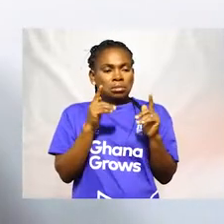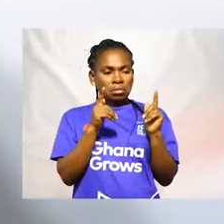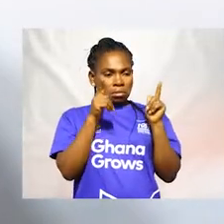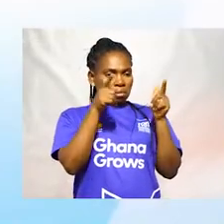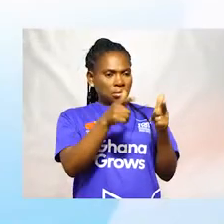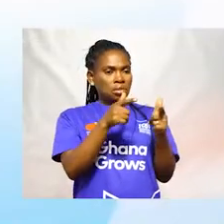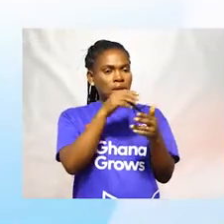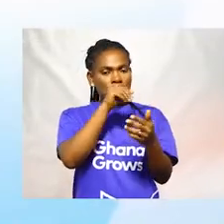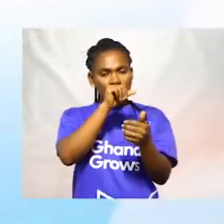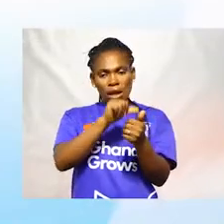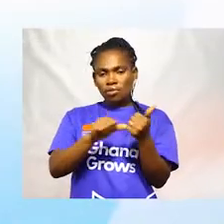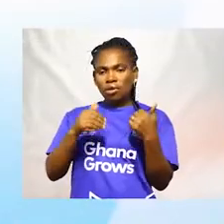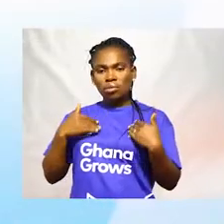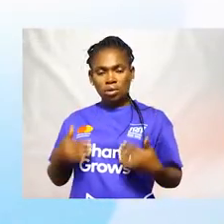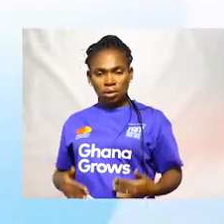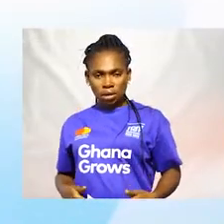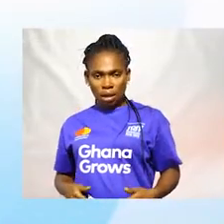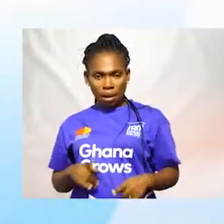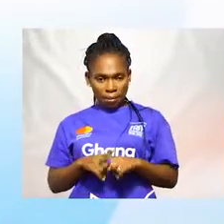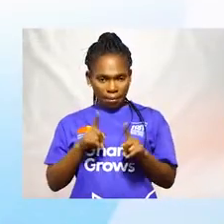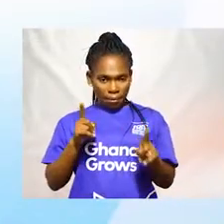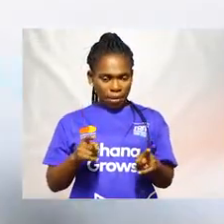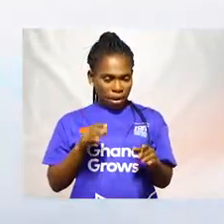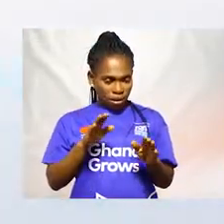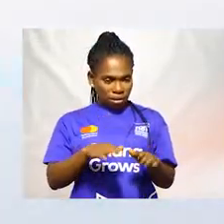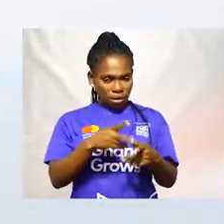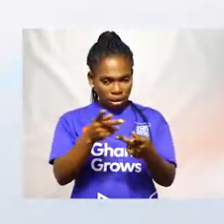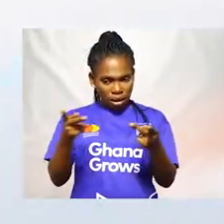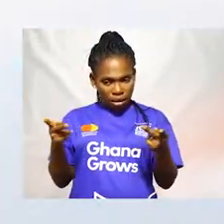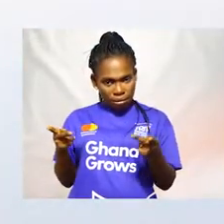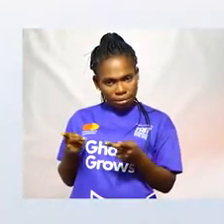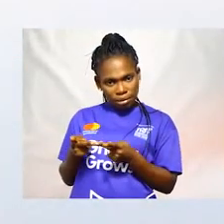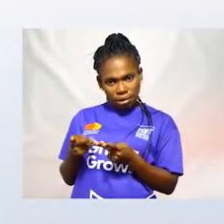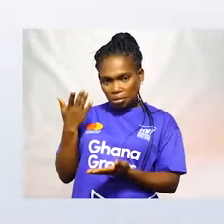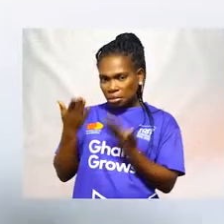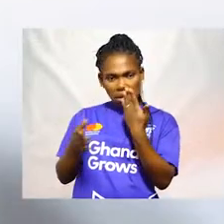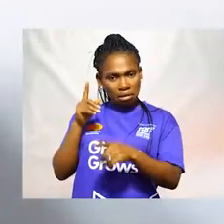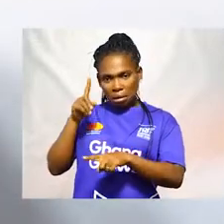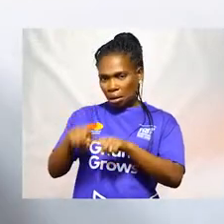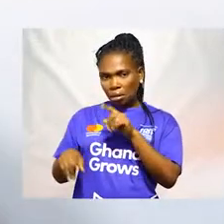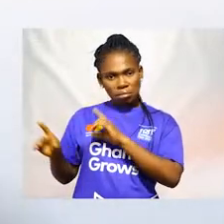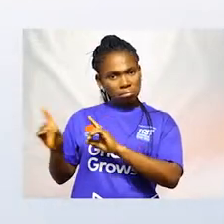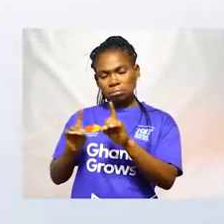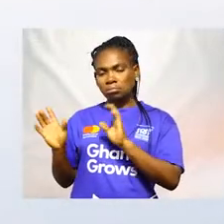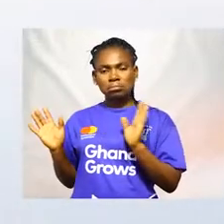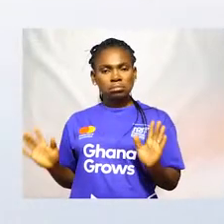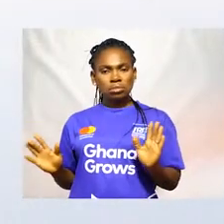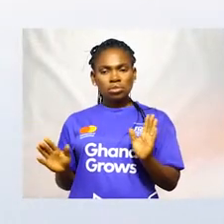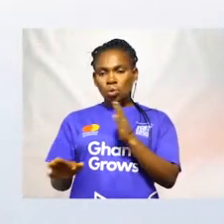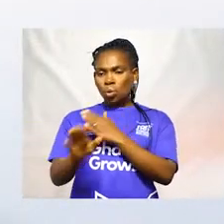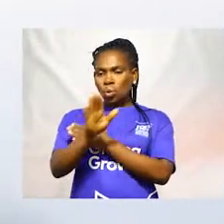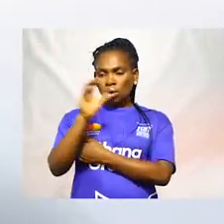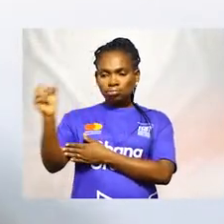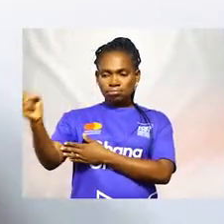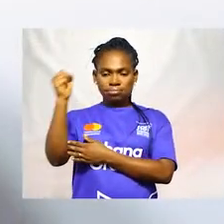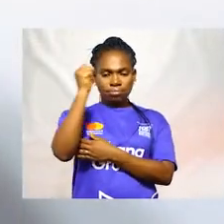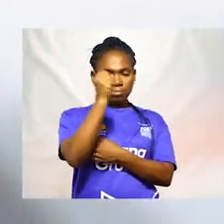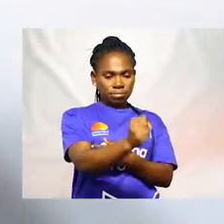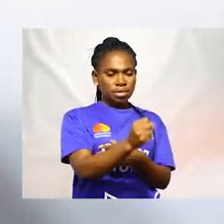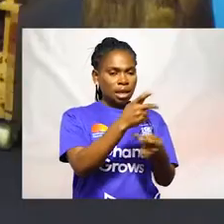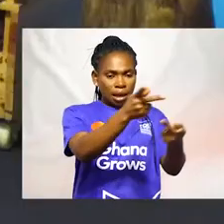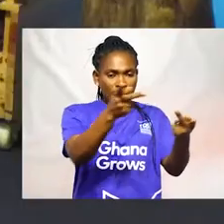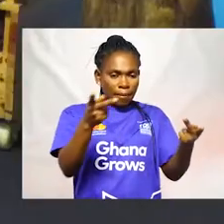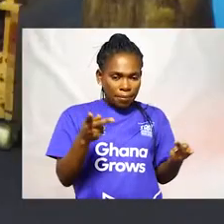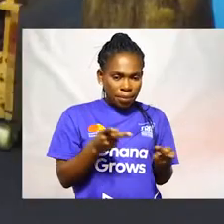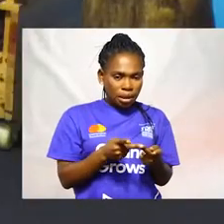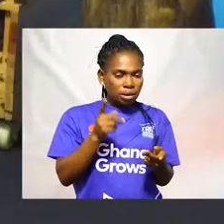all over the place. But if I'm put in a place, I may not be able to do it. God has placed me in a space where he